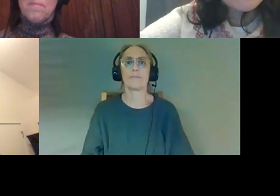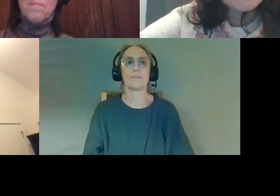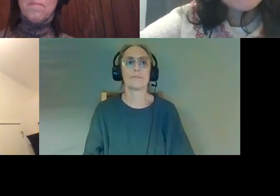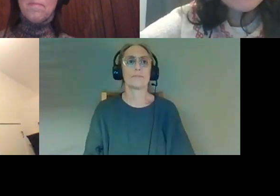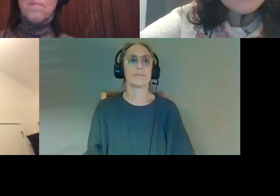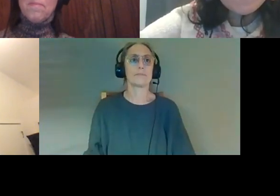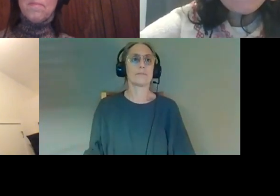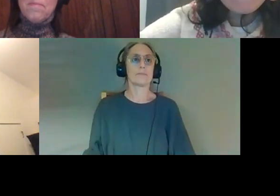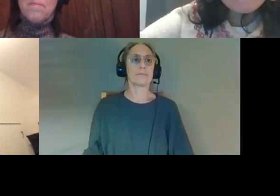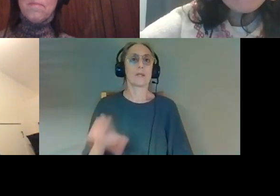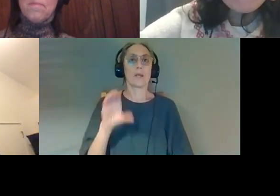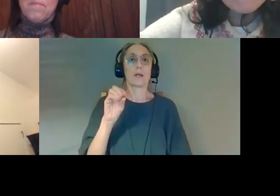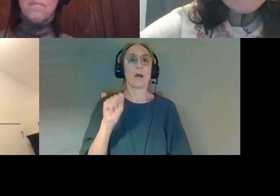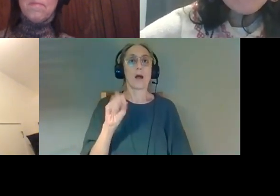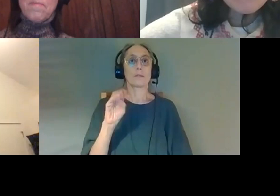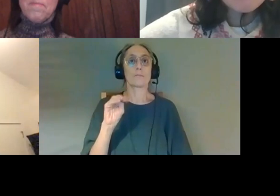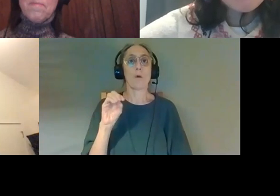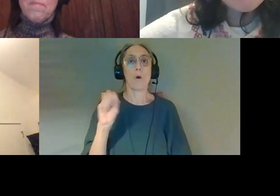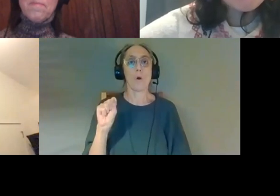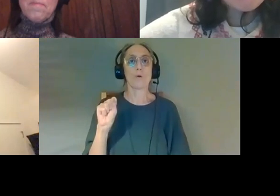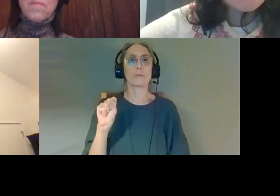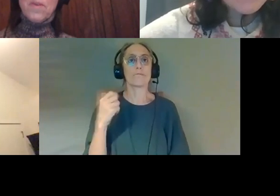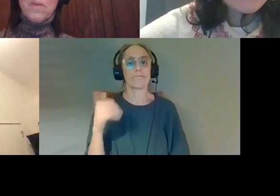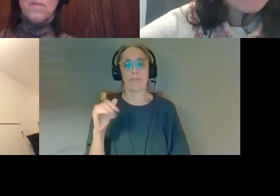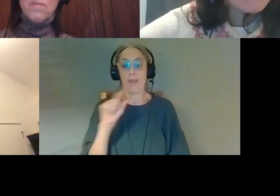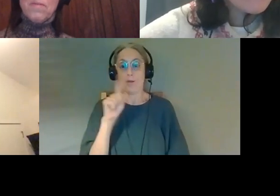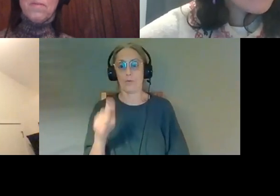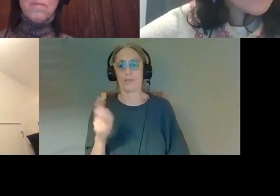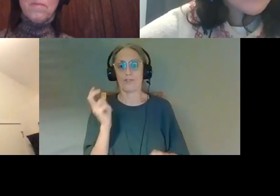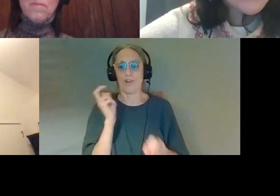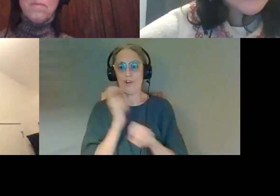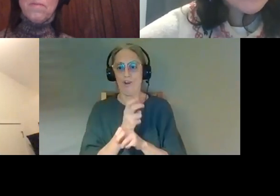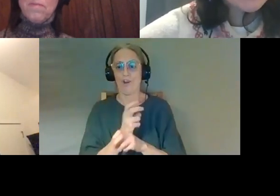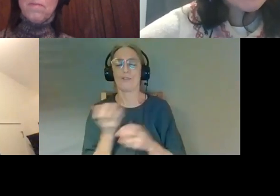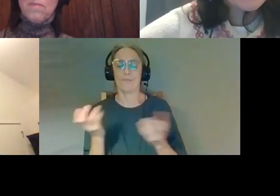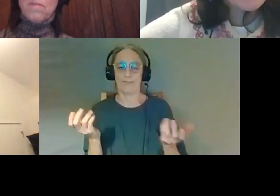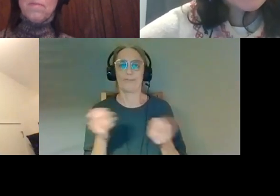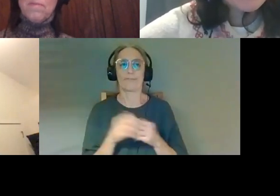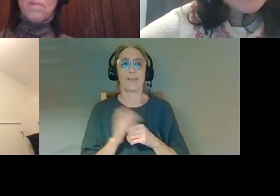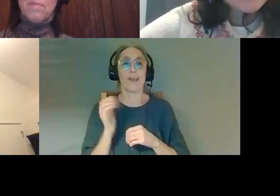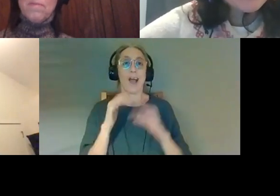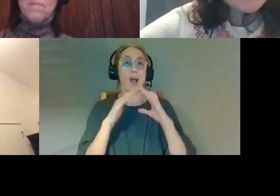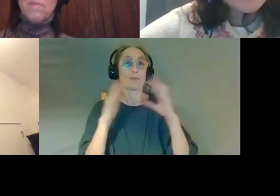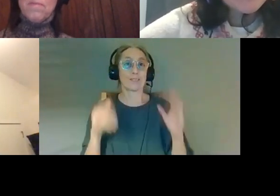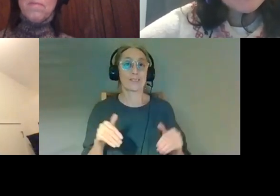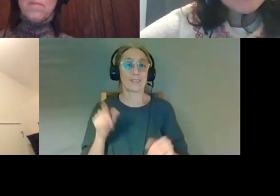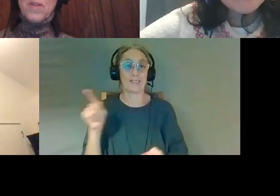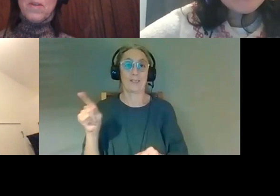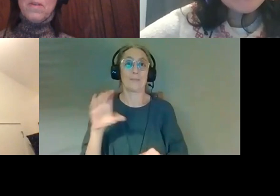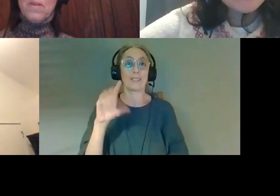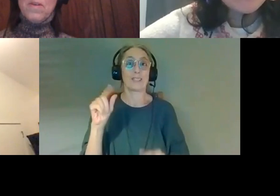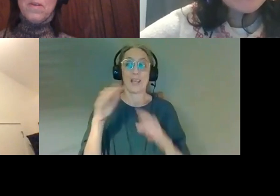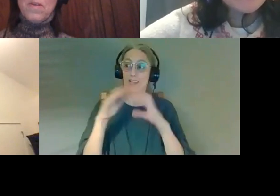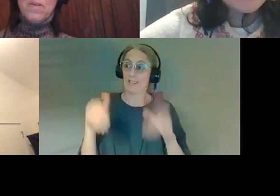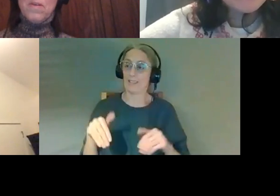It's a difficult question. I mean, we're living in a system based on profit. The CTA has to make a certain